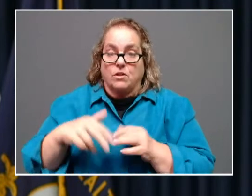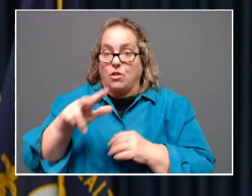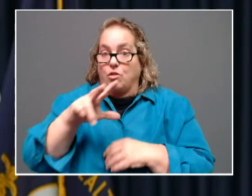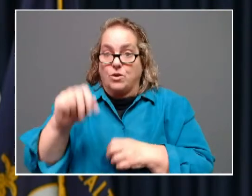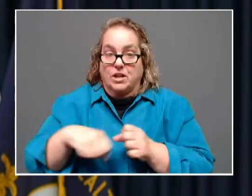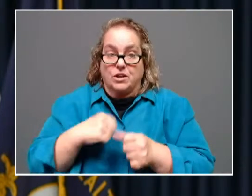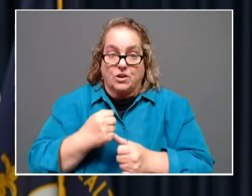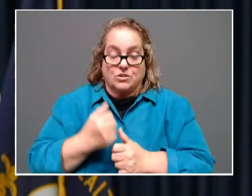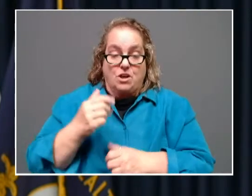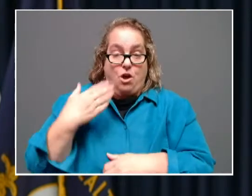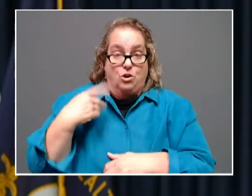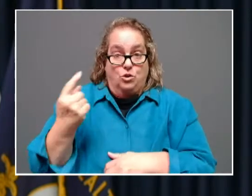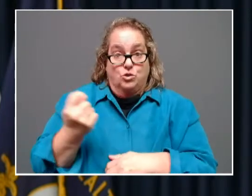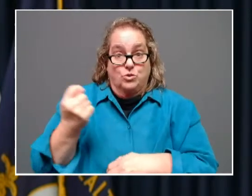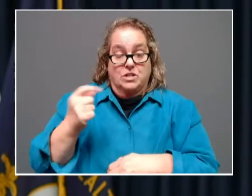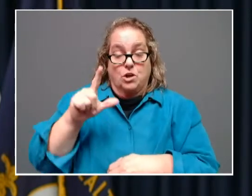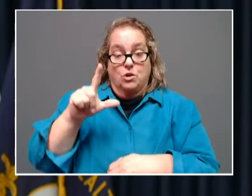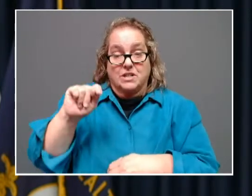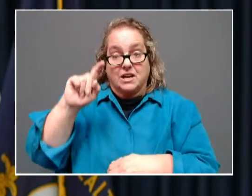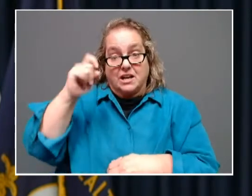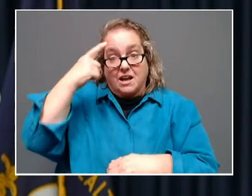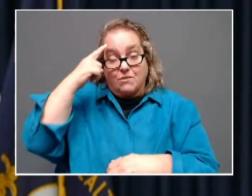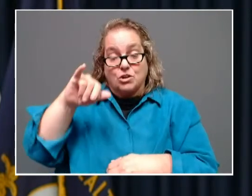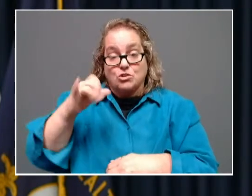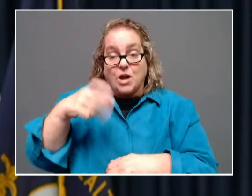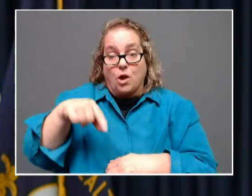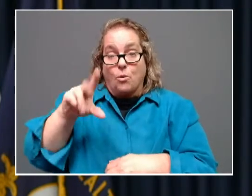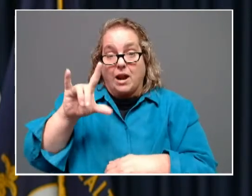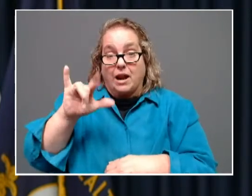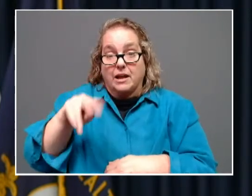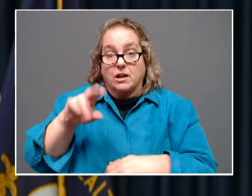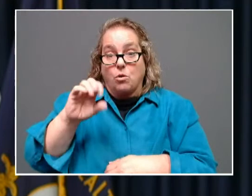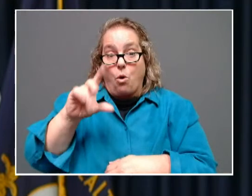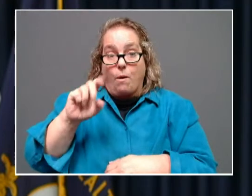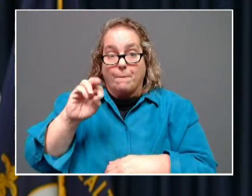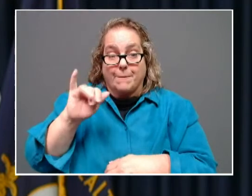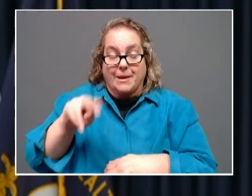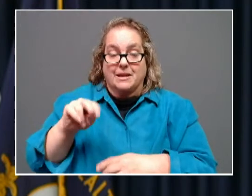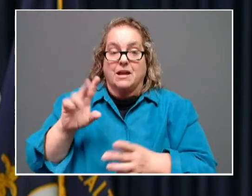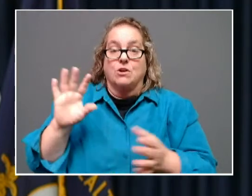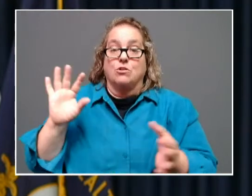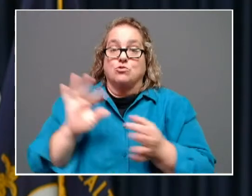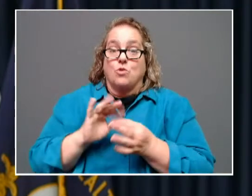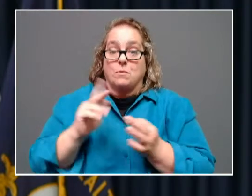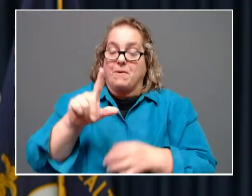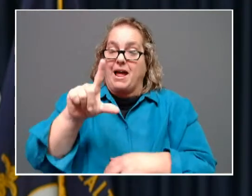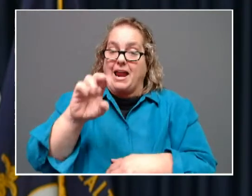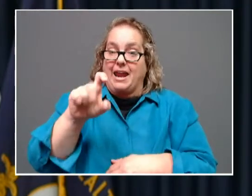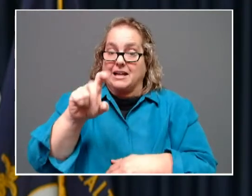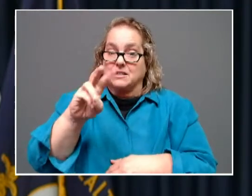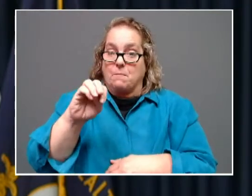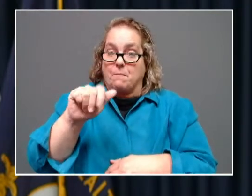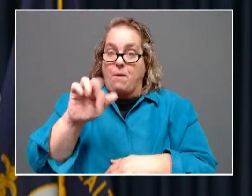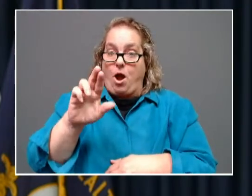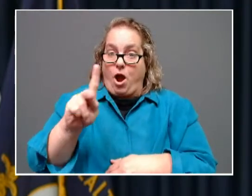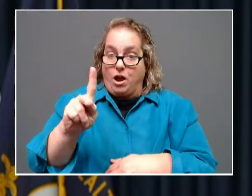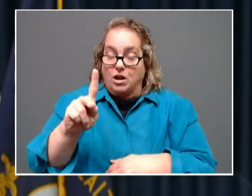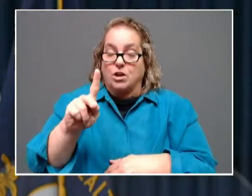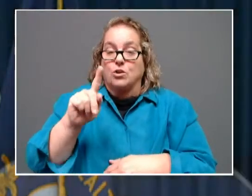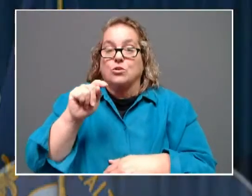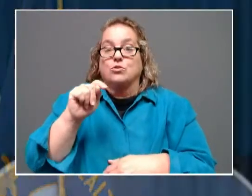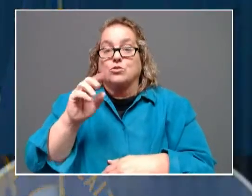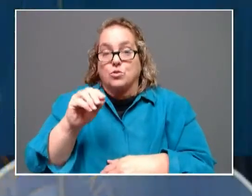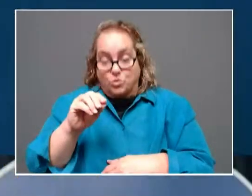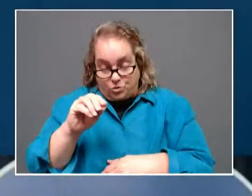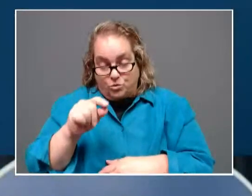Coleman joined local leaders and representatives from Lexmark to break ground on a solar panel array at the company's headquarters in